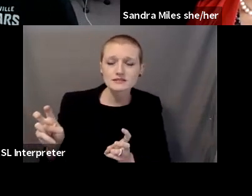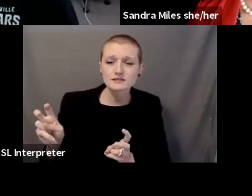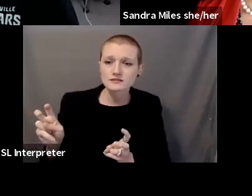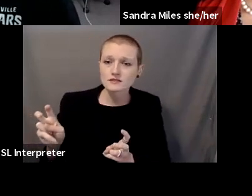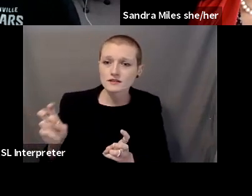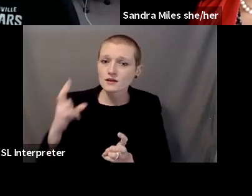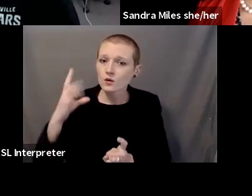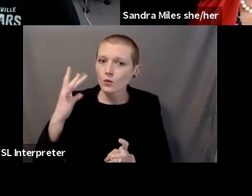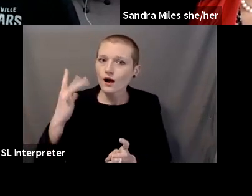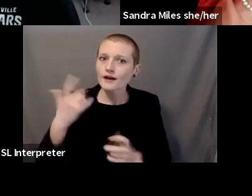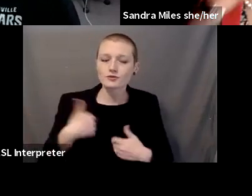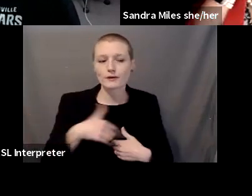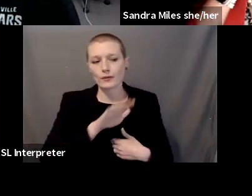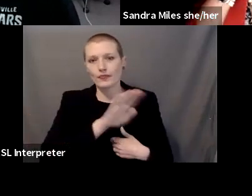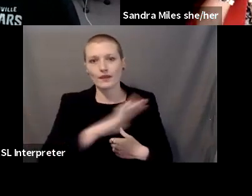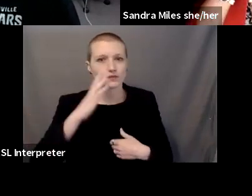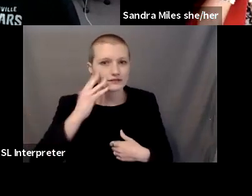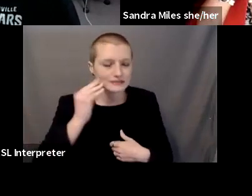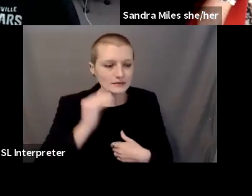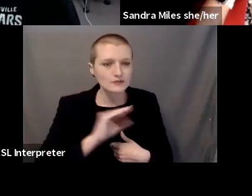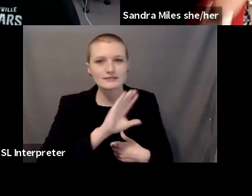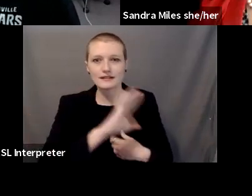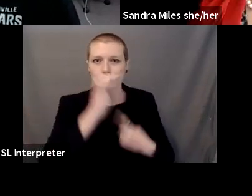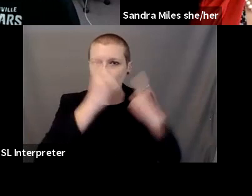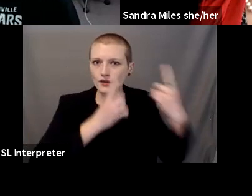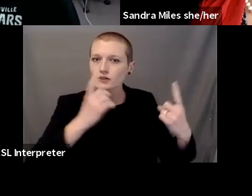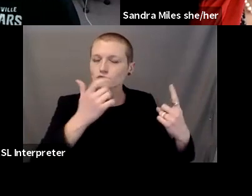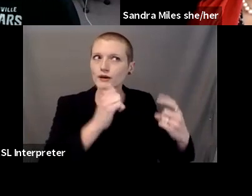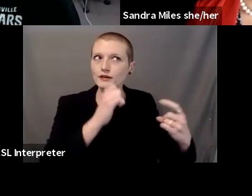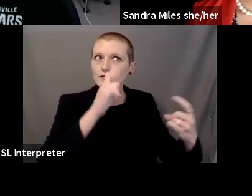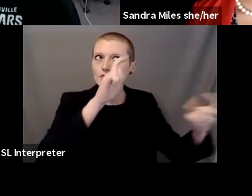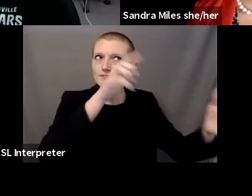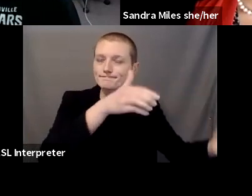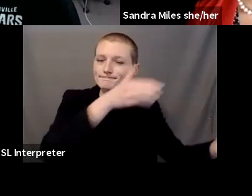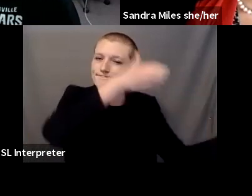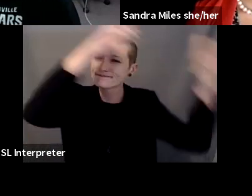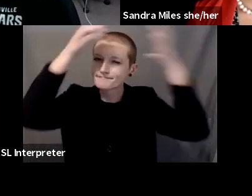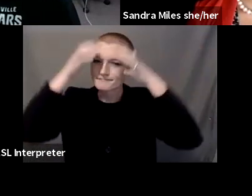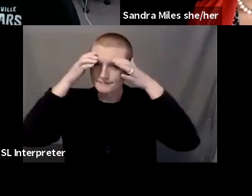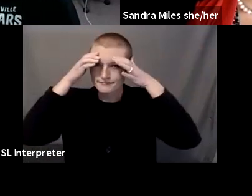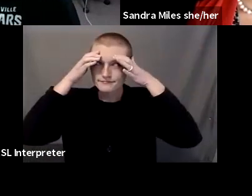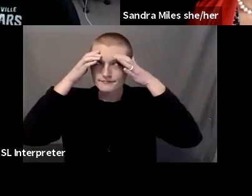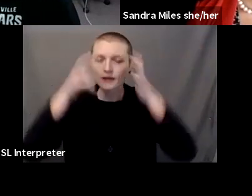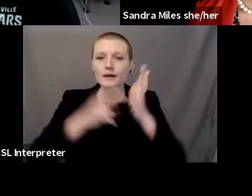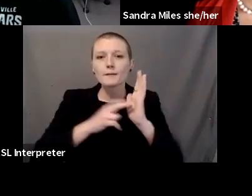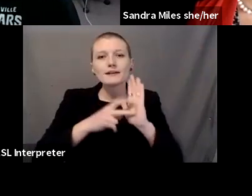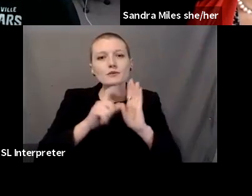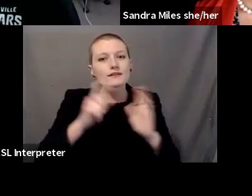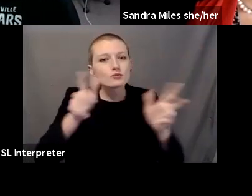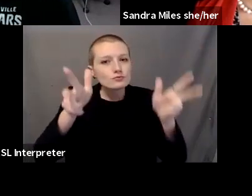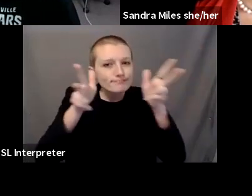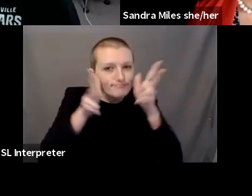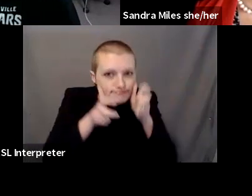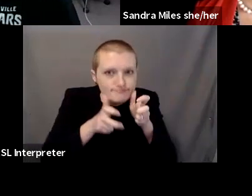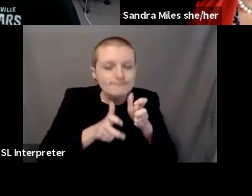what another person is experiencing or what they think. And that means it requires you to hear their story. You